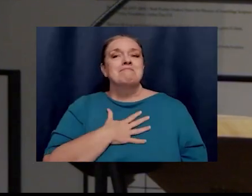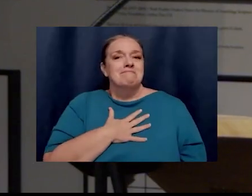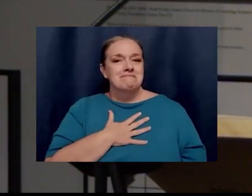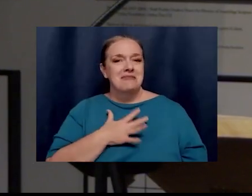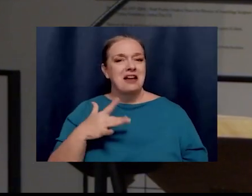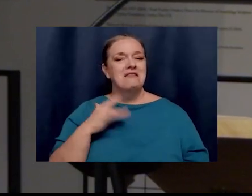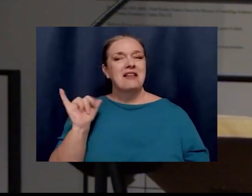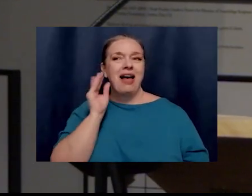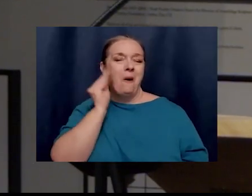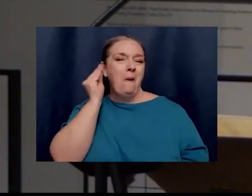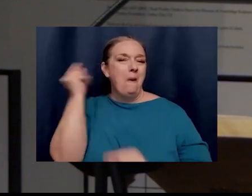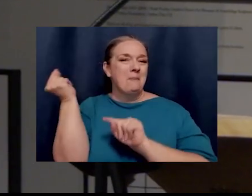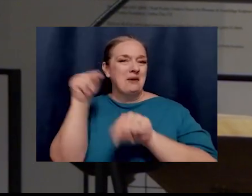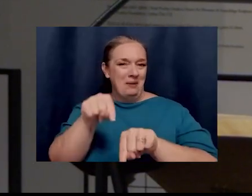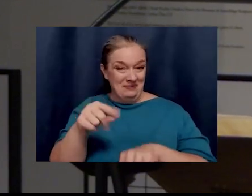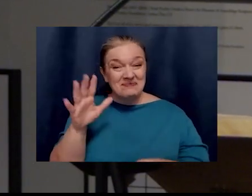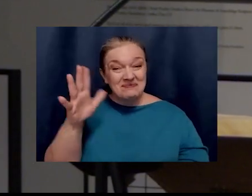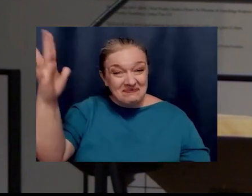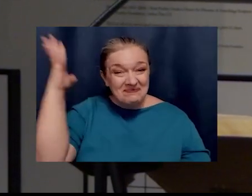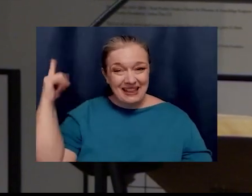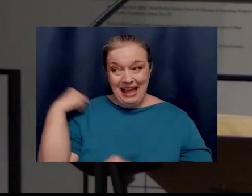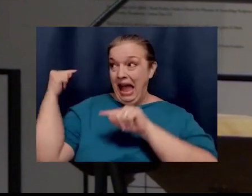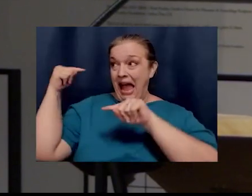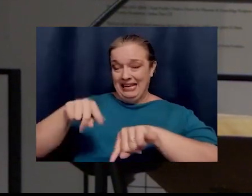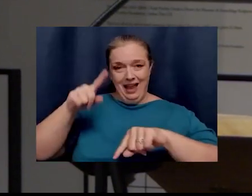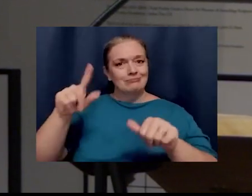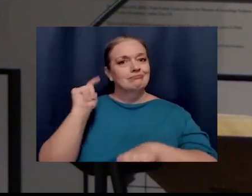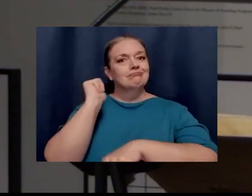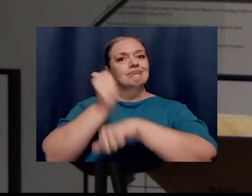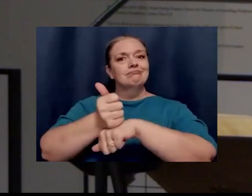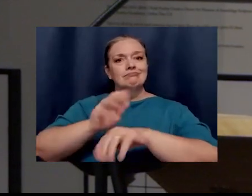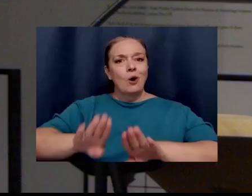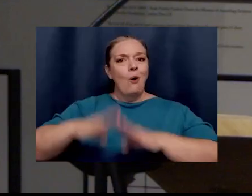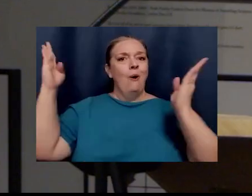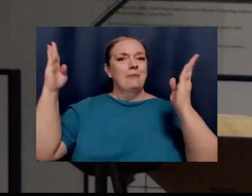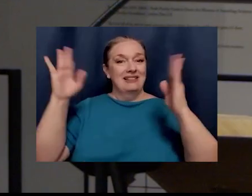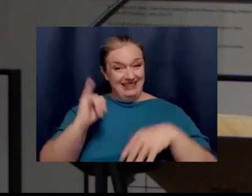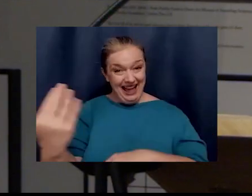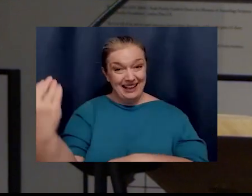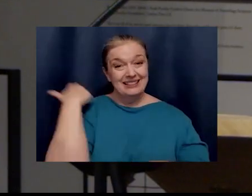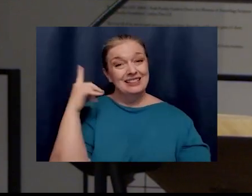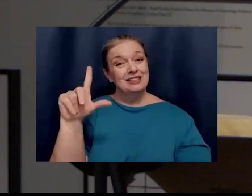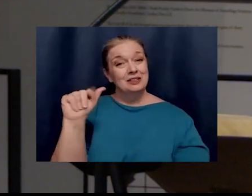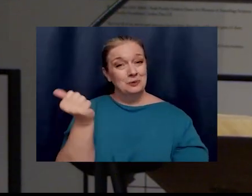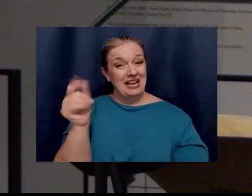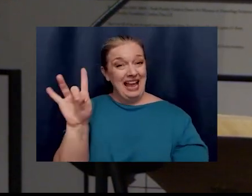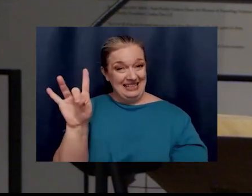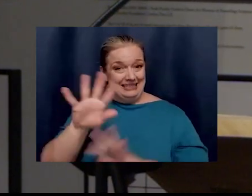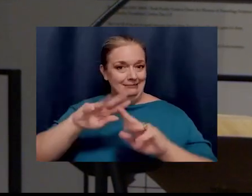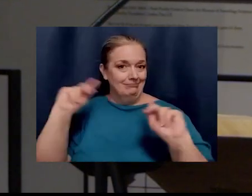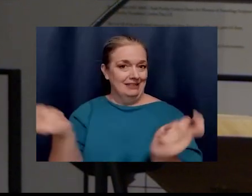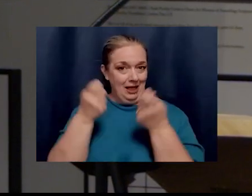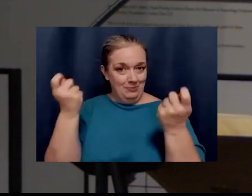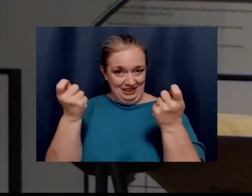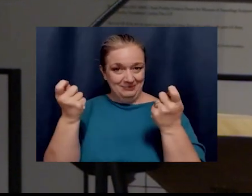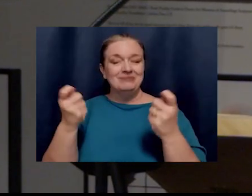first here for the opening of this site and its celebratory symposium in 2018. And the